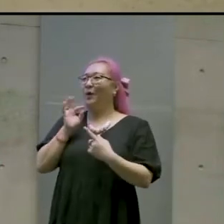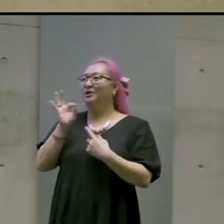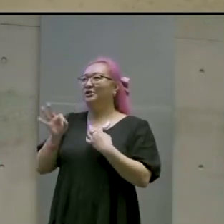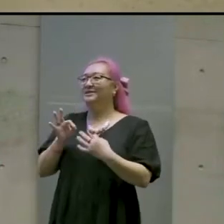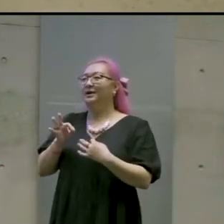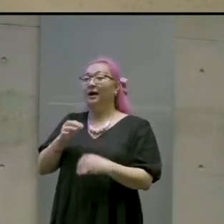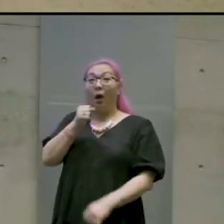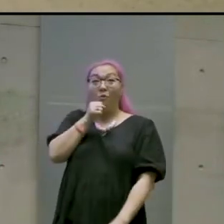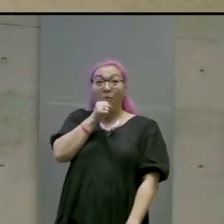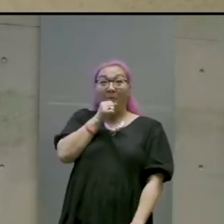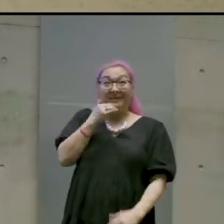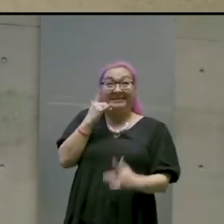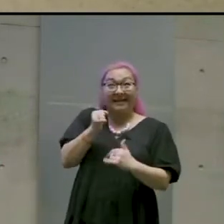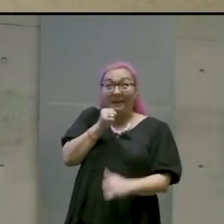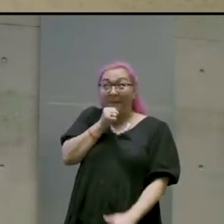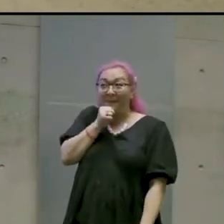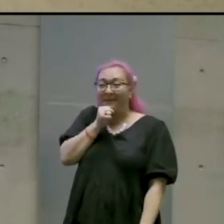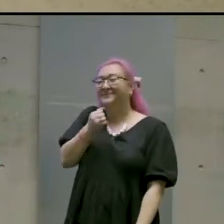Testing, okay.